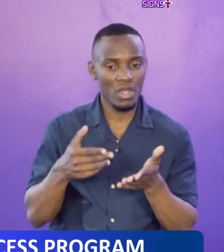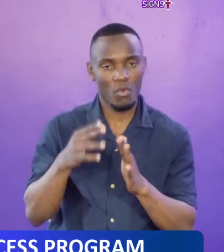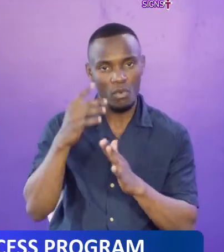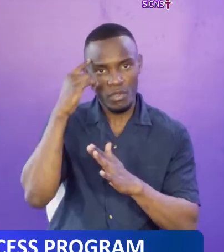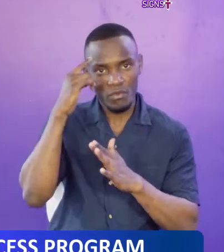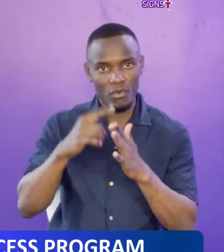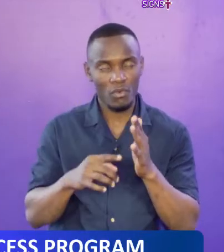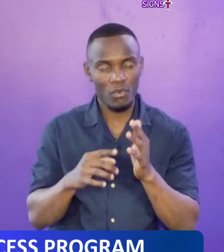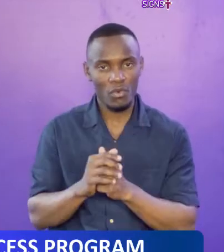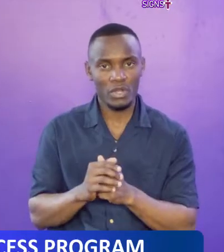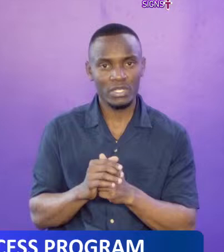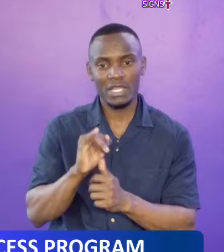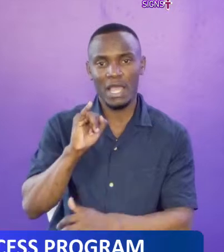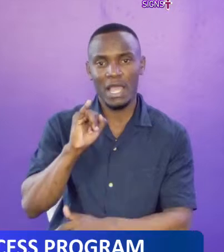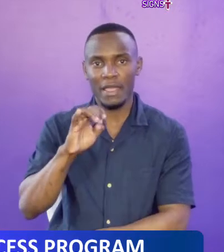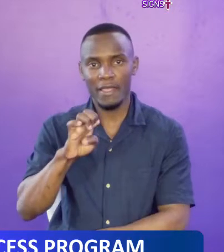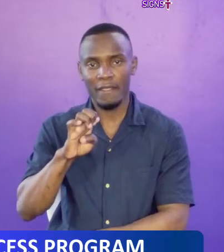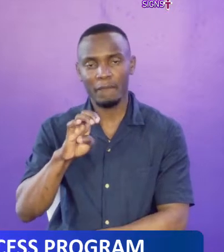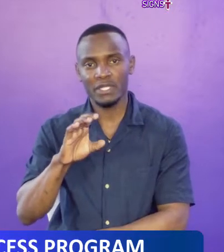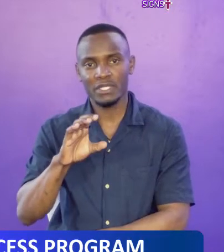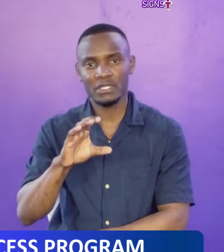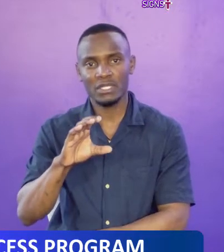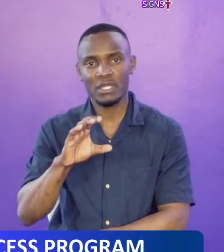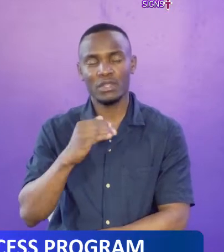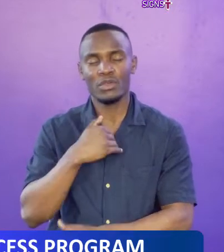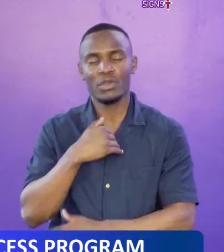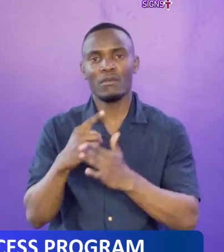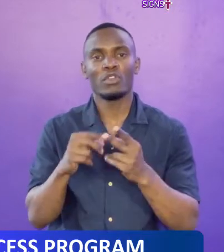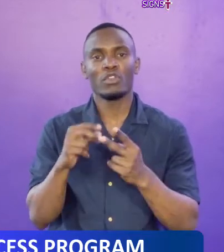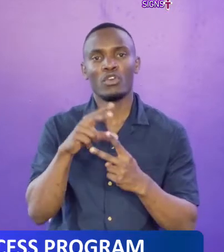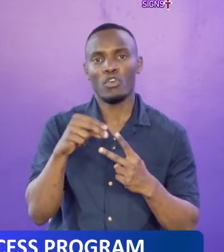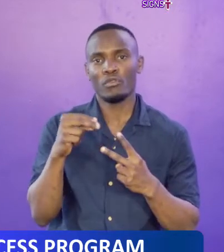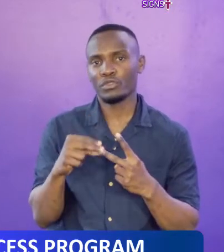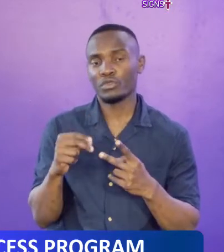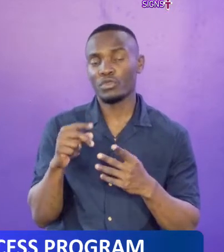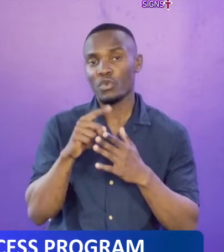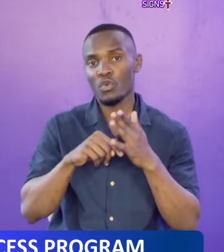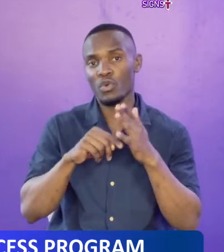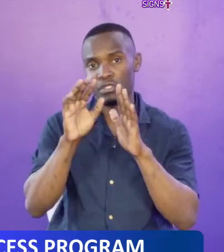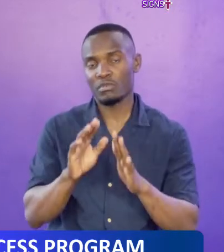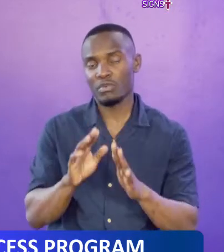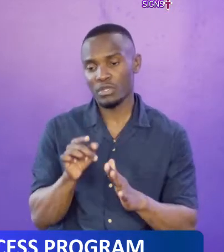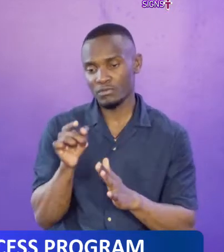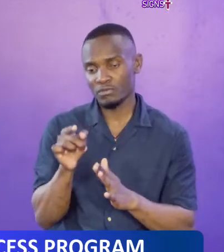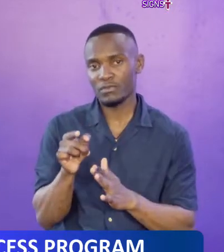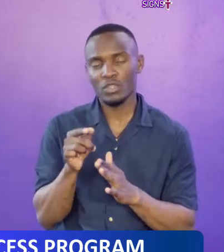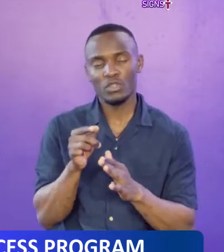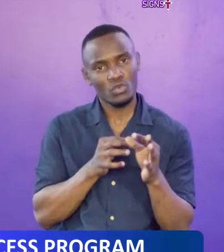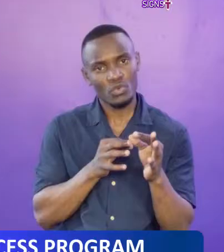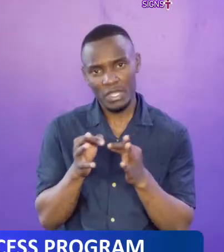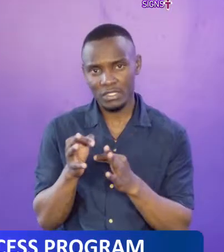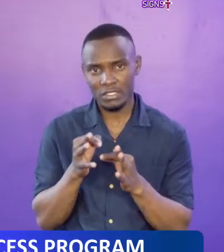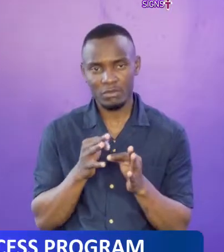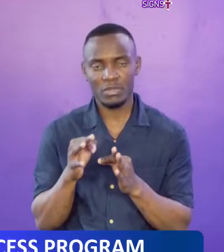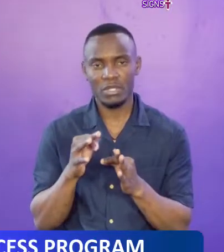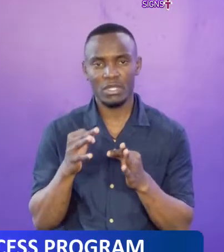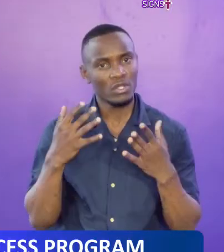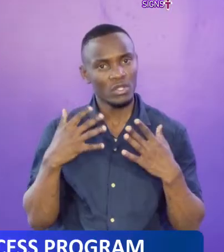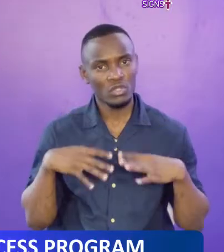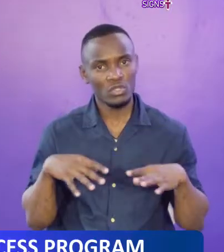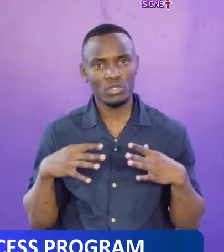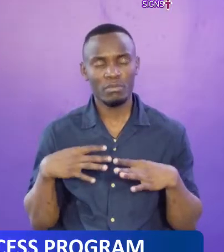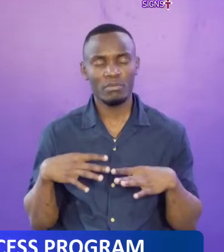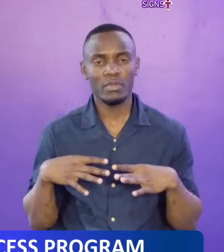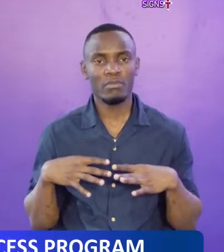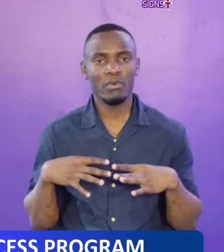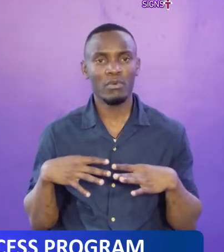IEBC perhaps to come out Yeah. and tell the citizens, yeah. the public,